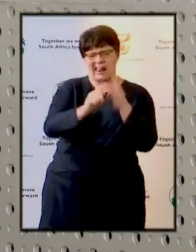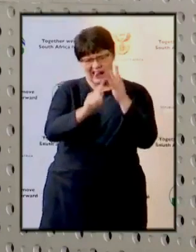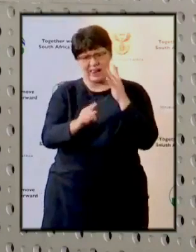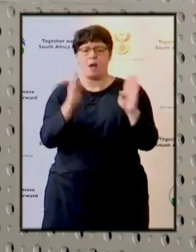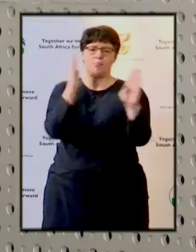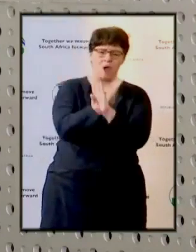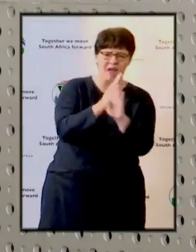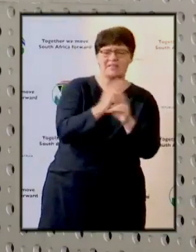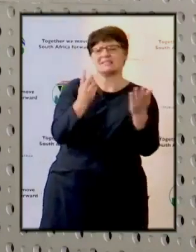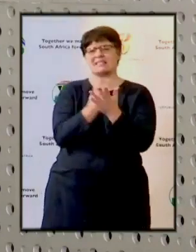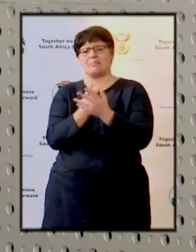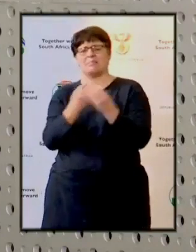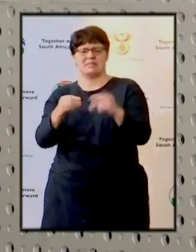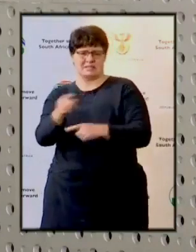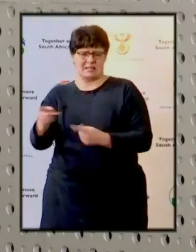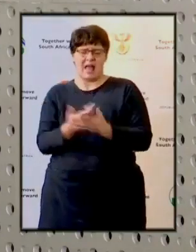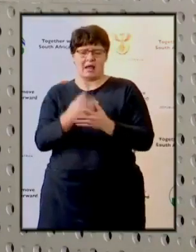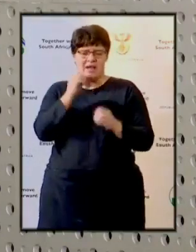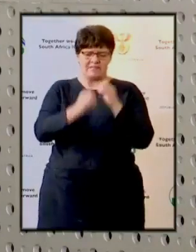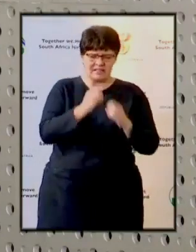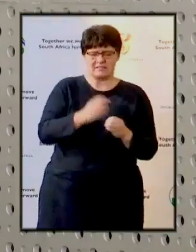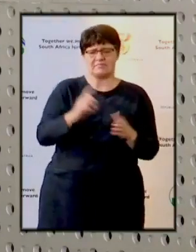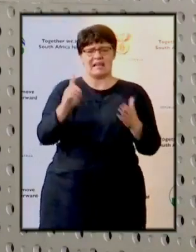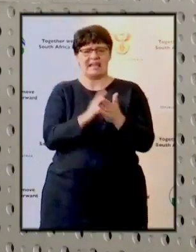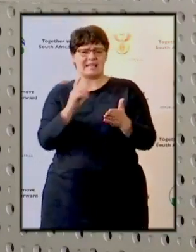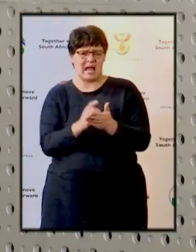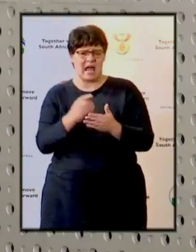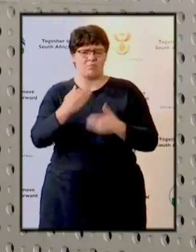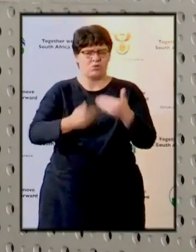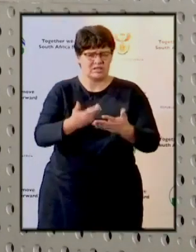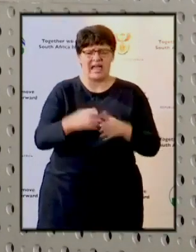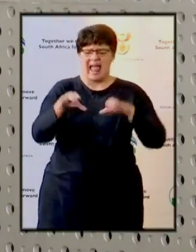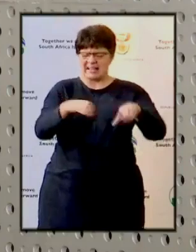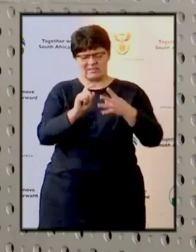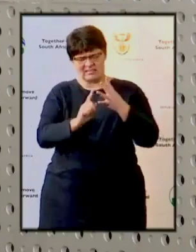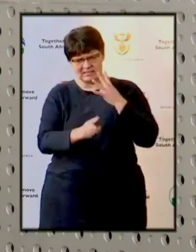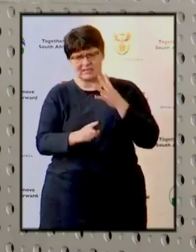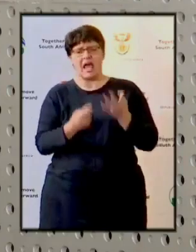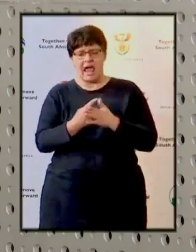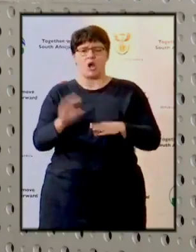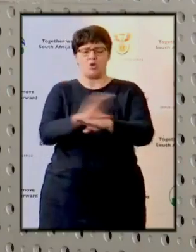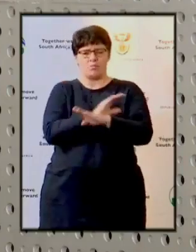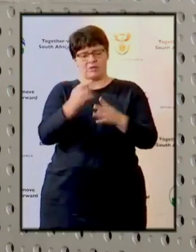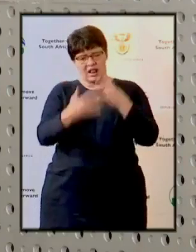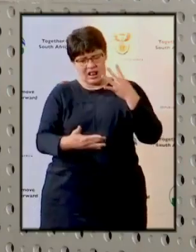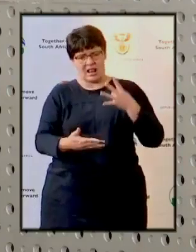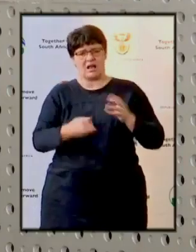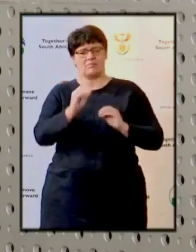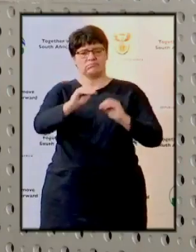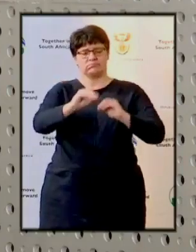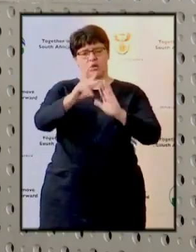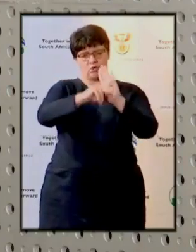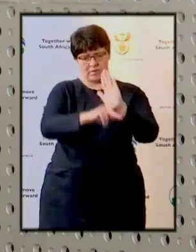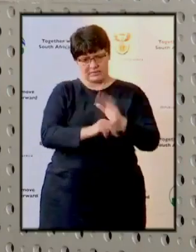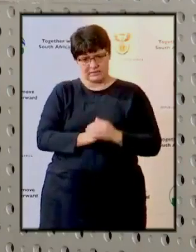And they cover things like repairs of equipment, data processing and activities, and software consulting and supply. In the